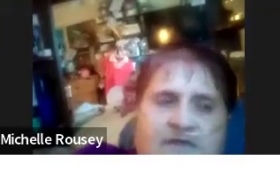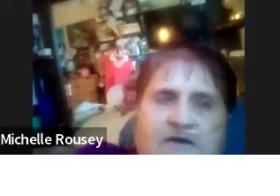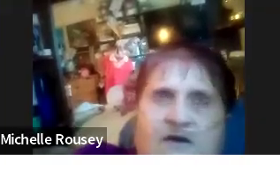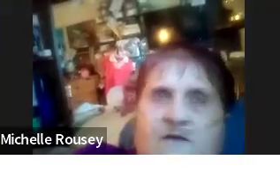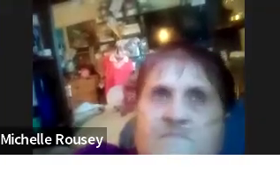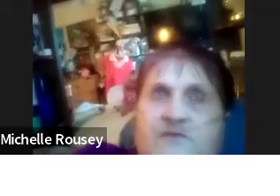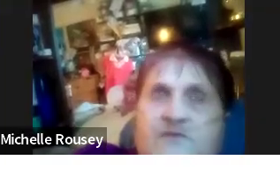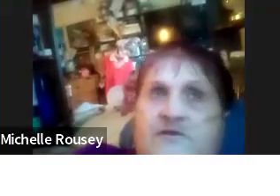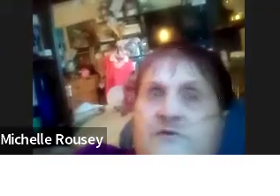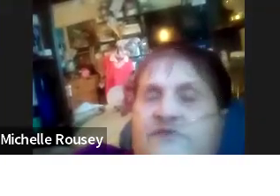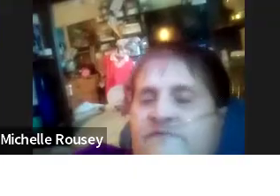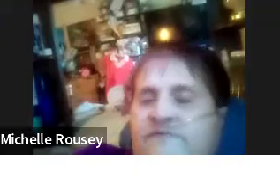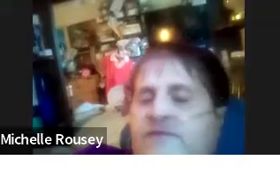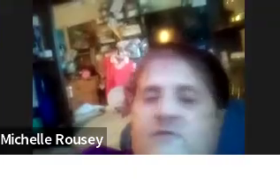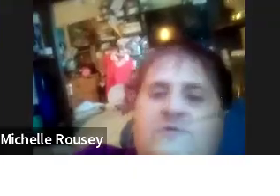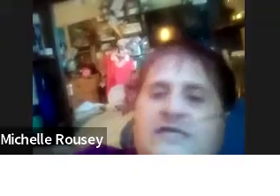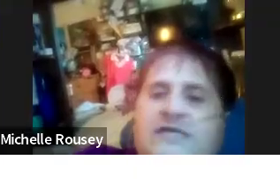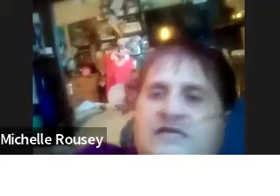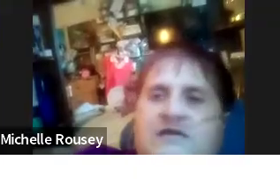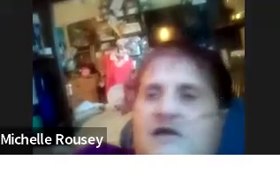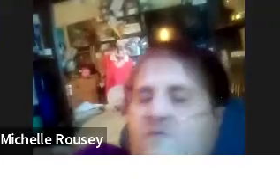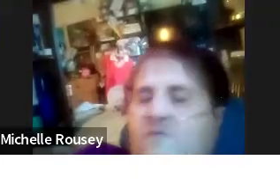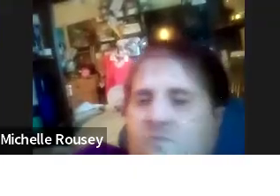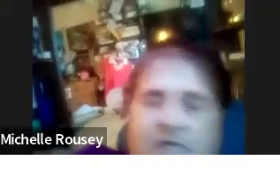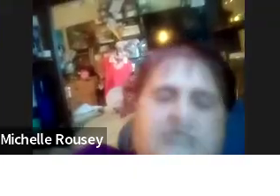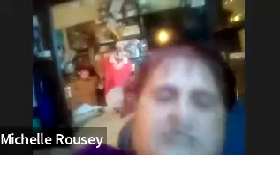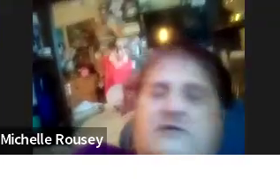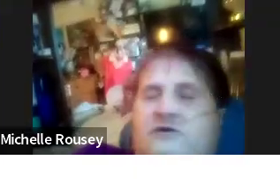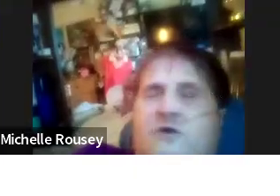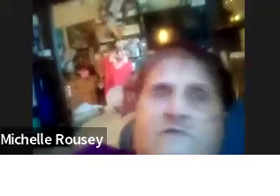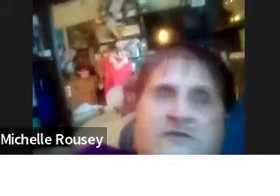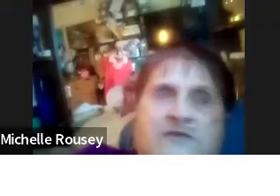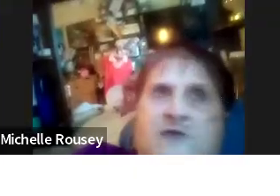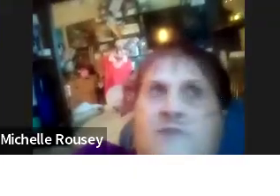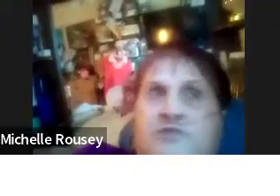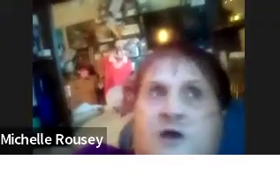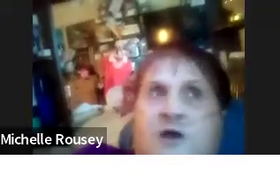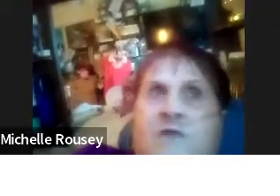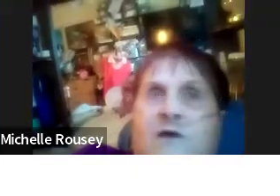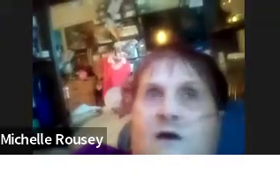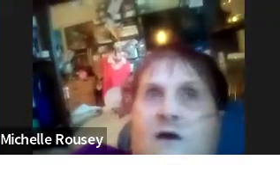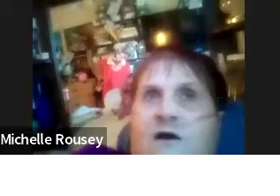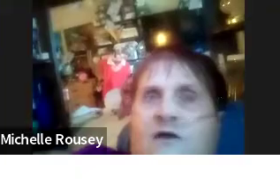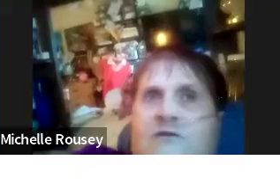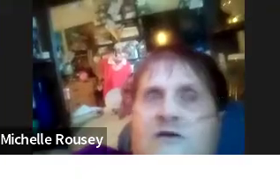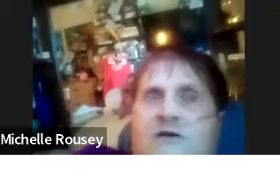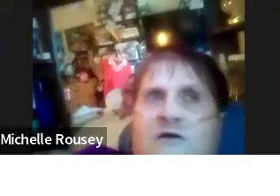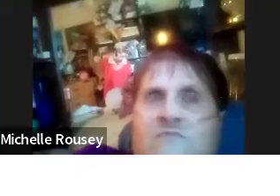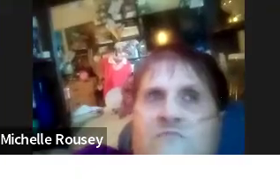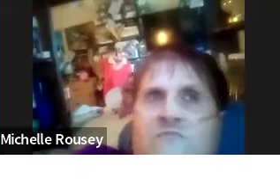that's there were some of them that really did a really over the top job